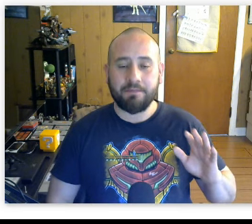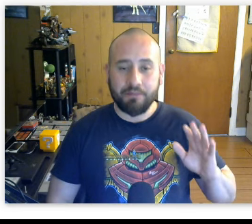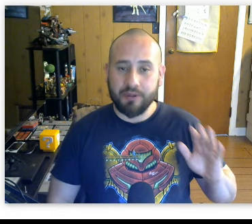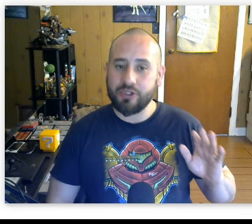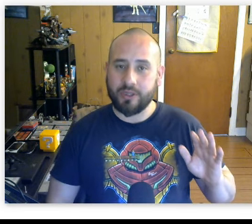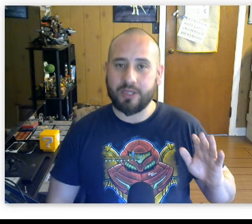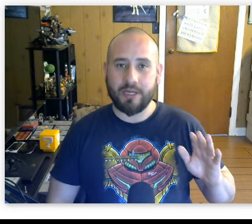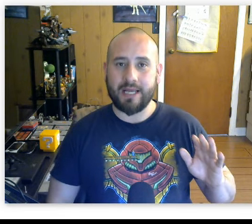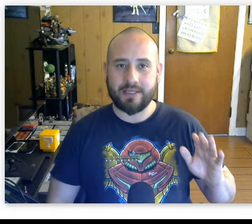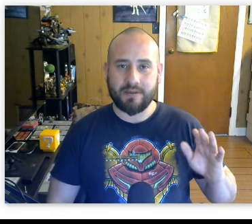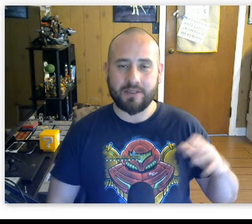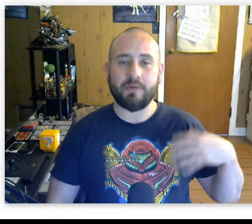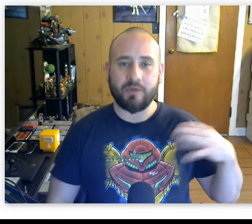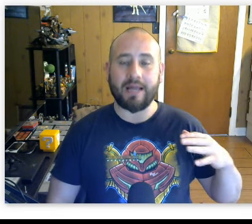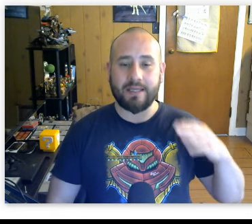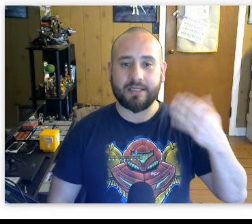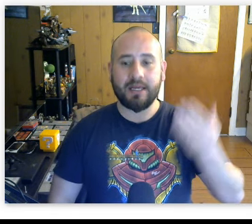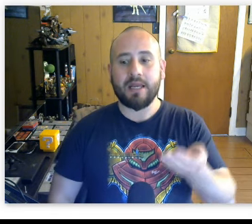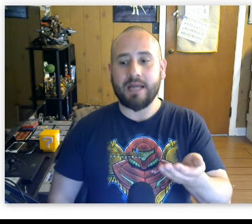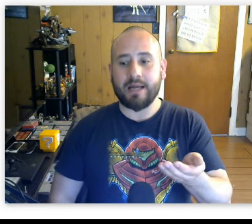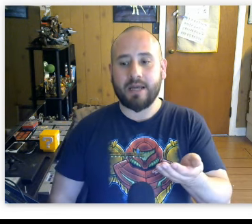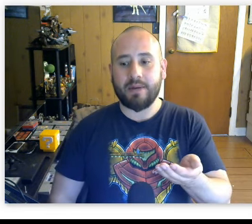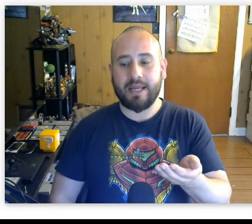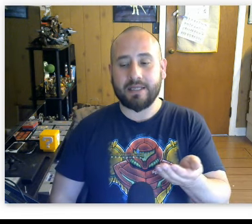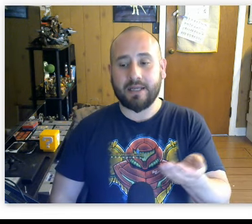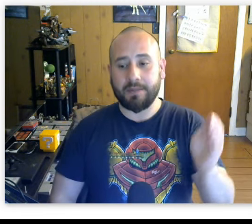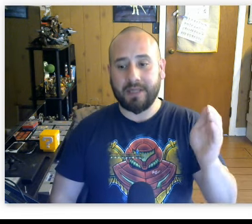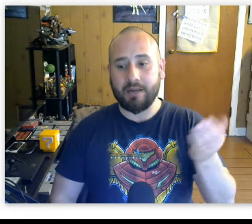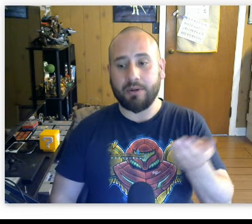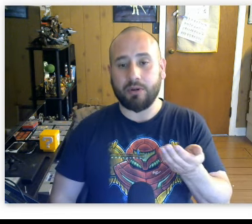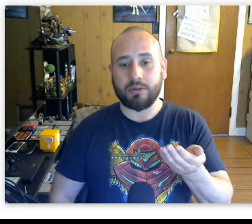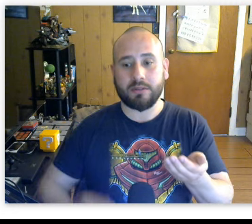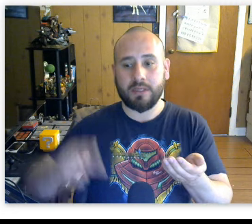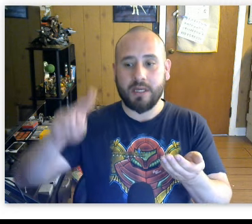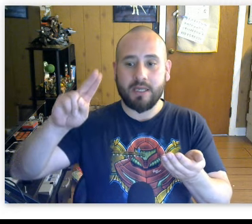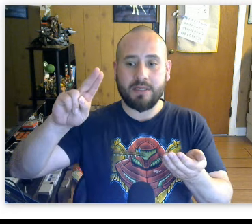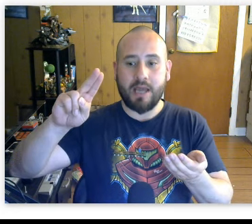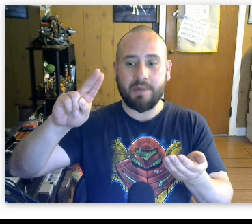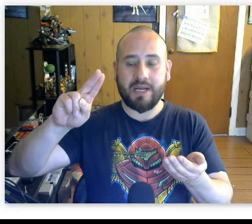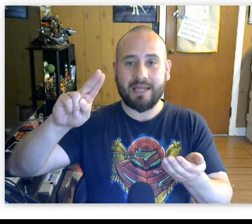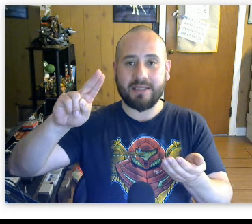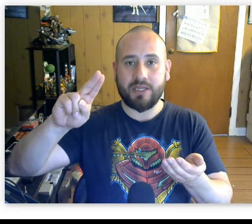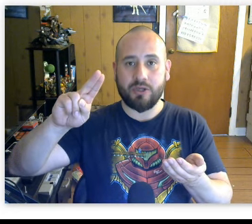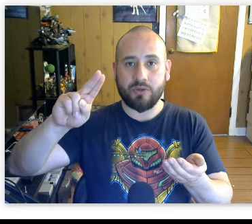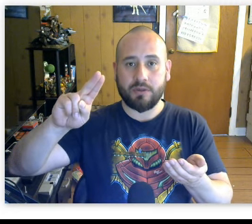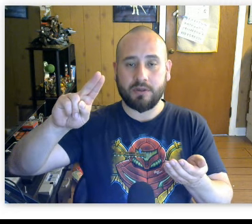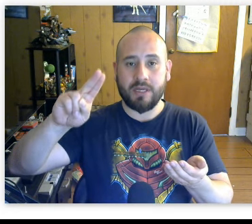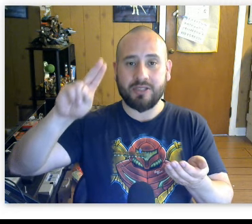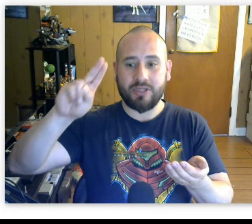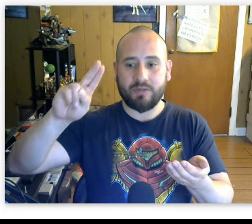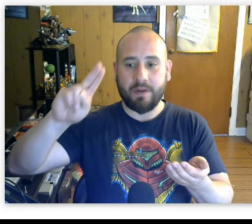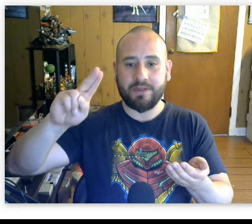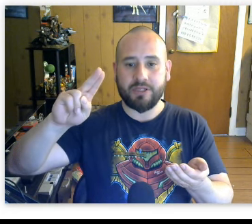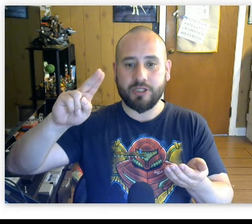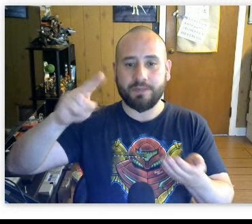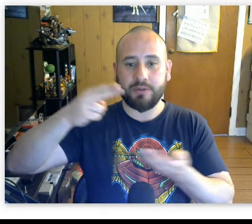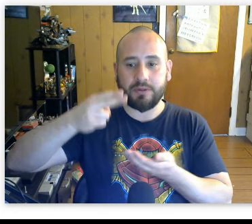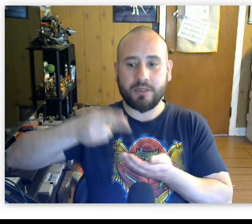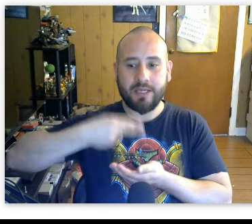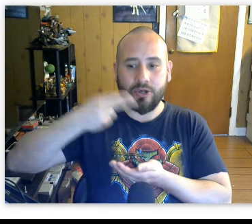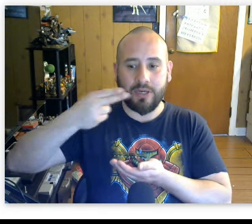I'm pretty sure that some of you got this. Non-dominant hand is cupped like a bowl. Dominant hand is a U. So this will represent